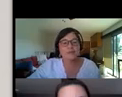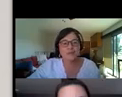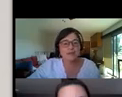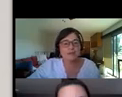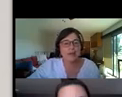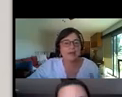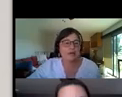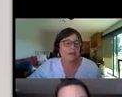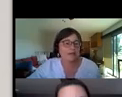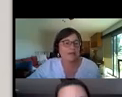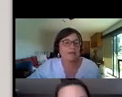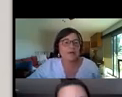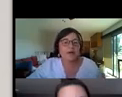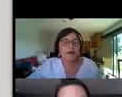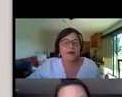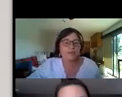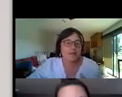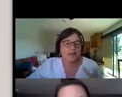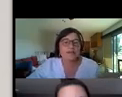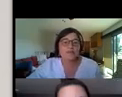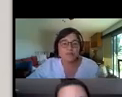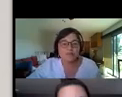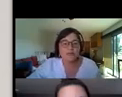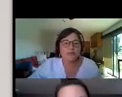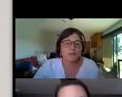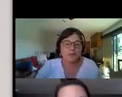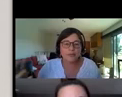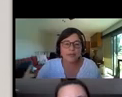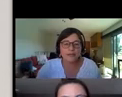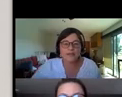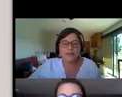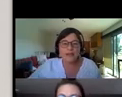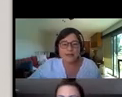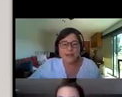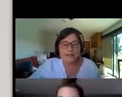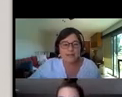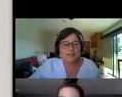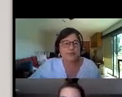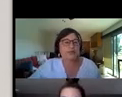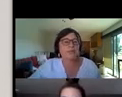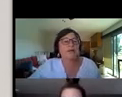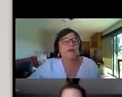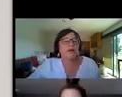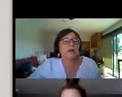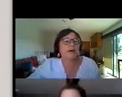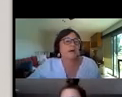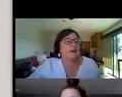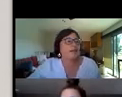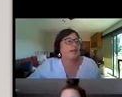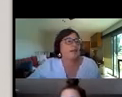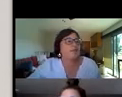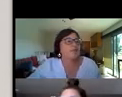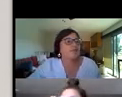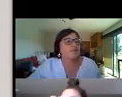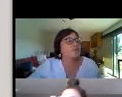the term Hispanic or Latino. Again, this was before we were really using Latinx as our term. And